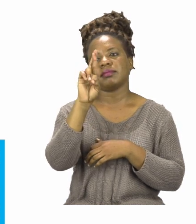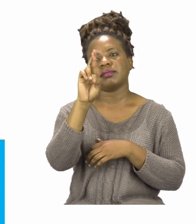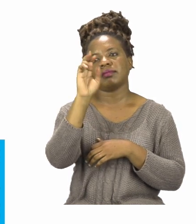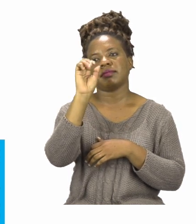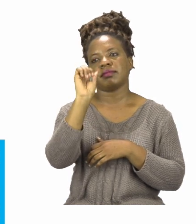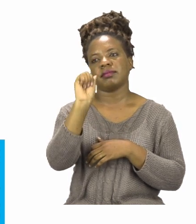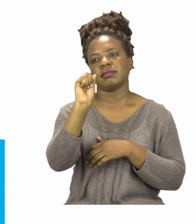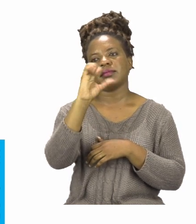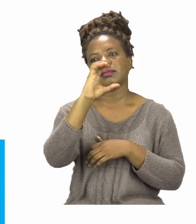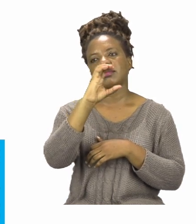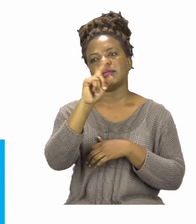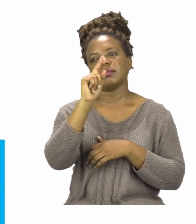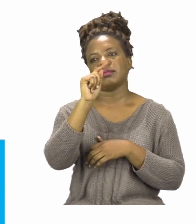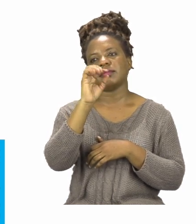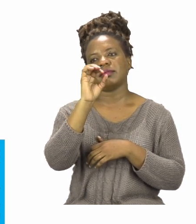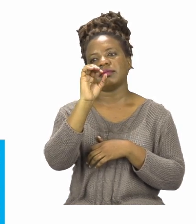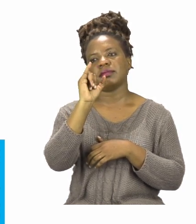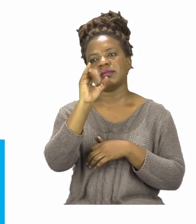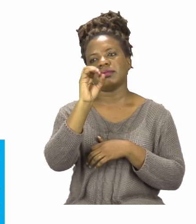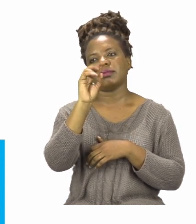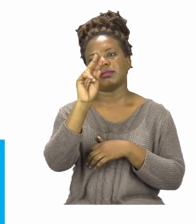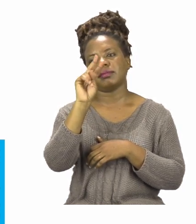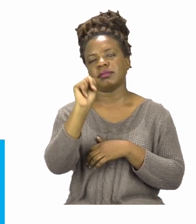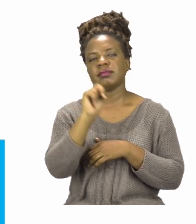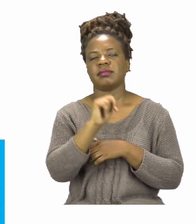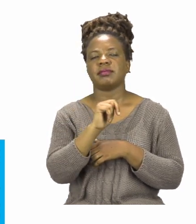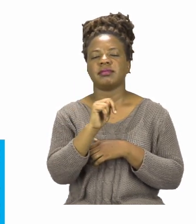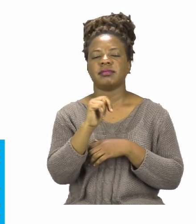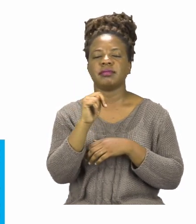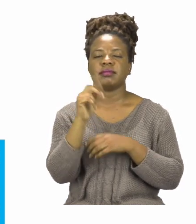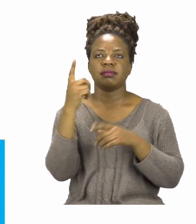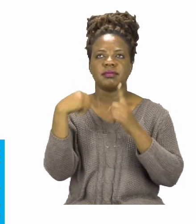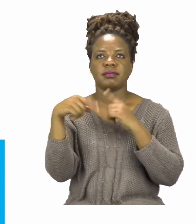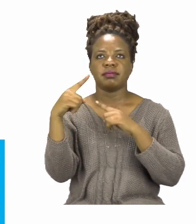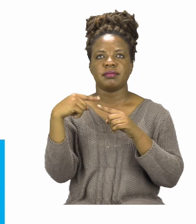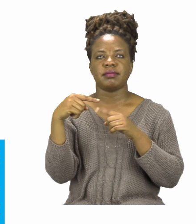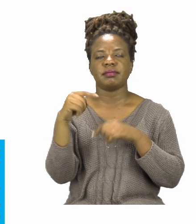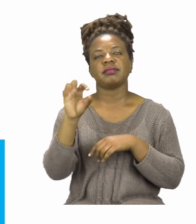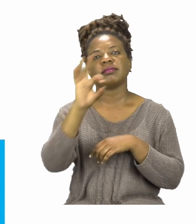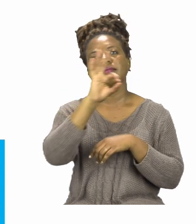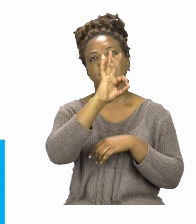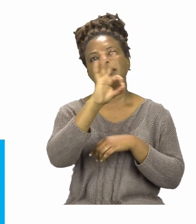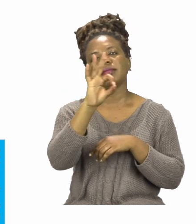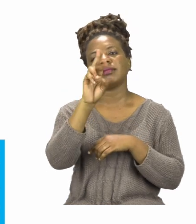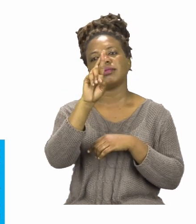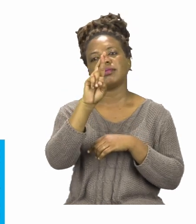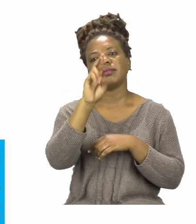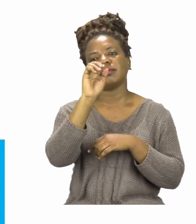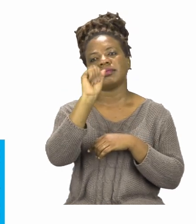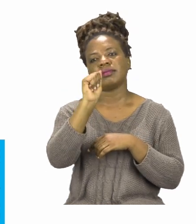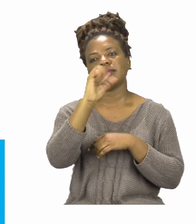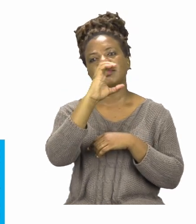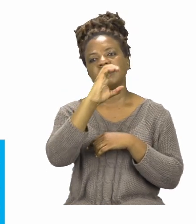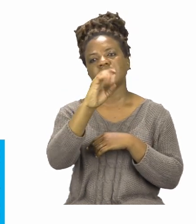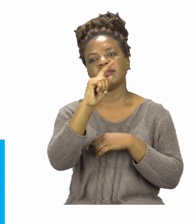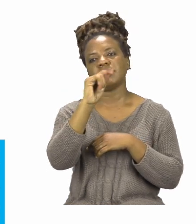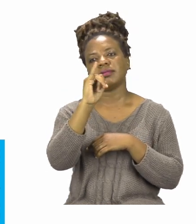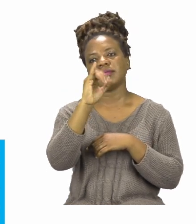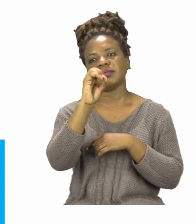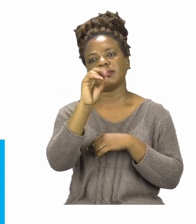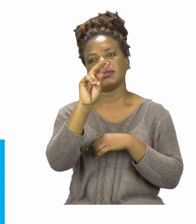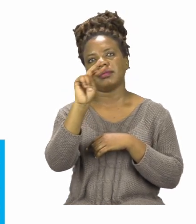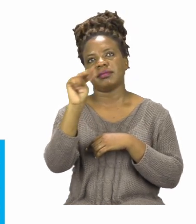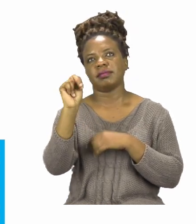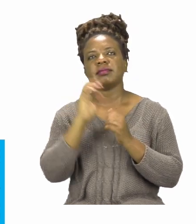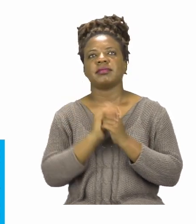fractions. Everyone, let's say fractions. Now, fractions is when we have